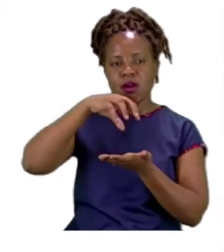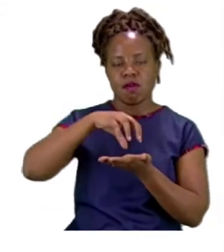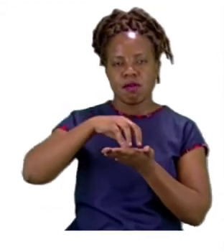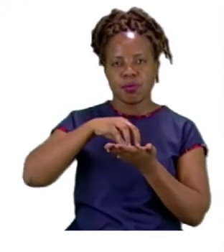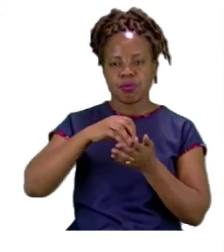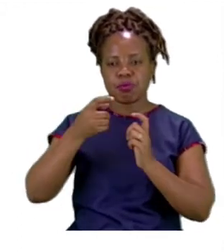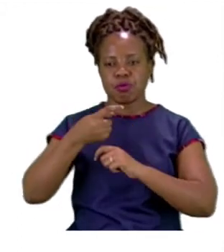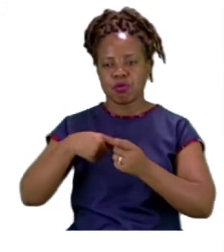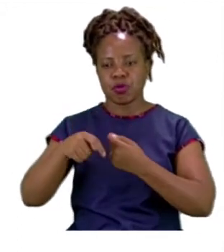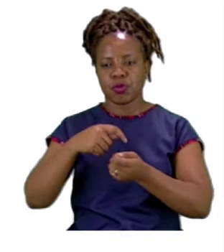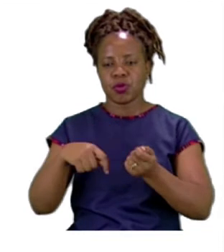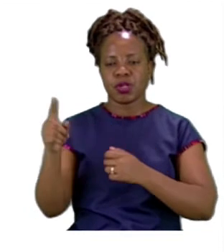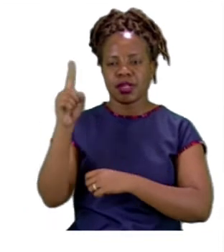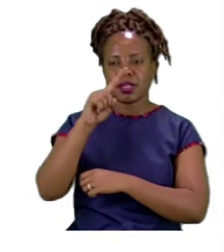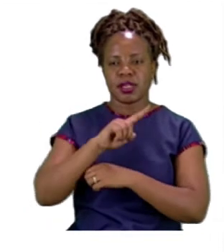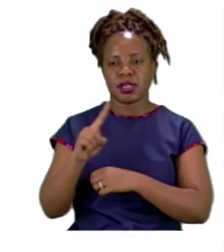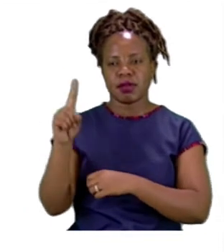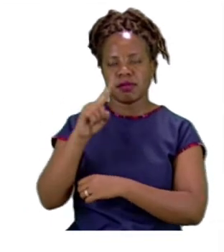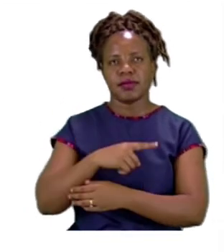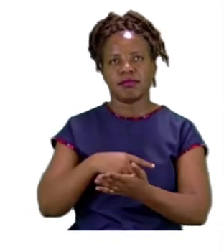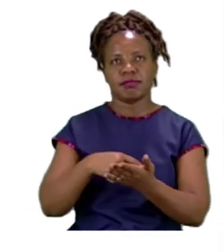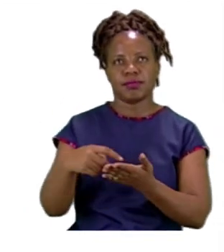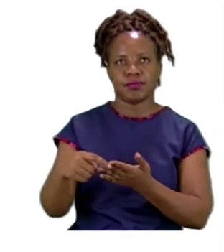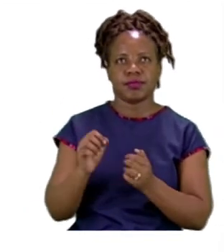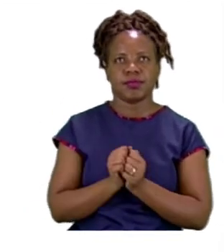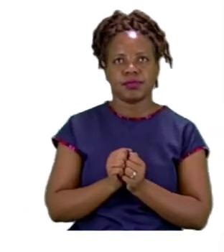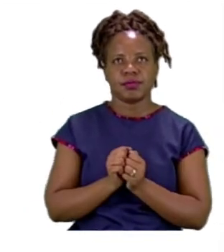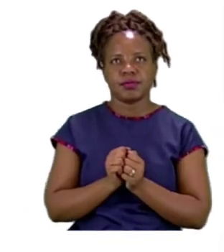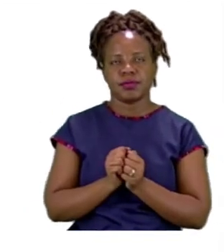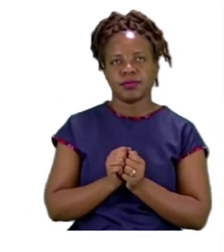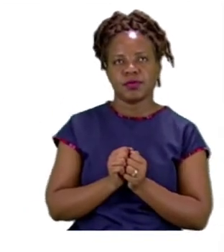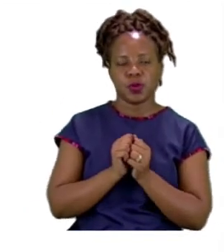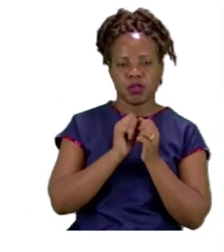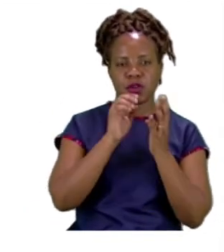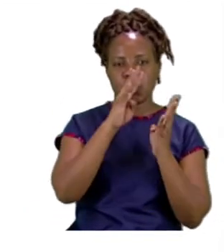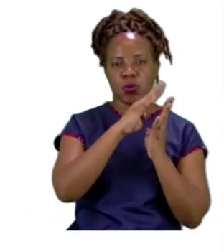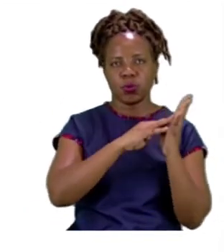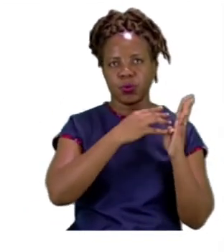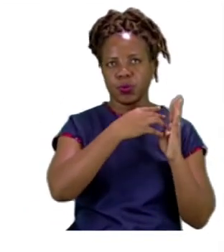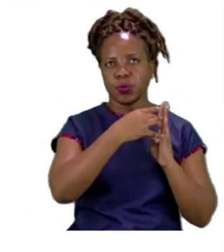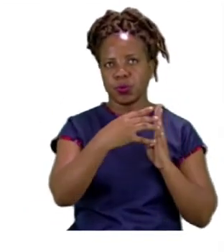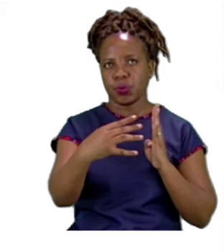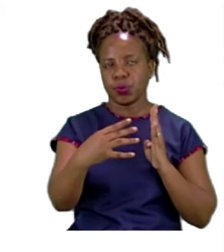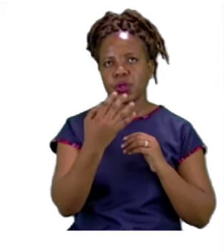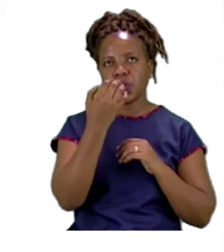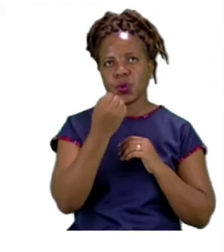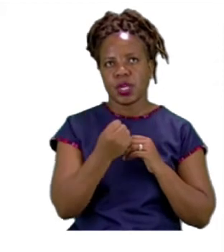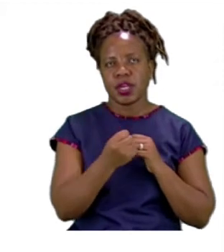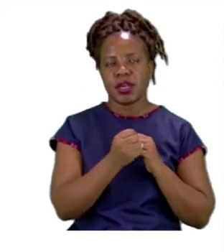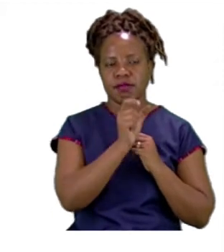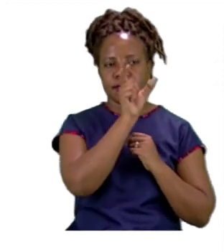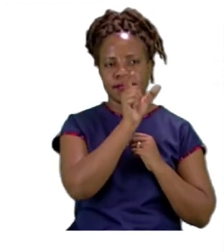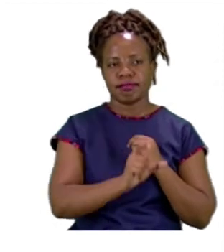week. So the graph that we can see there has the pies and the days where they sold the